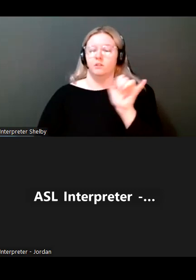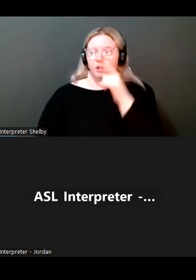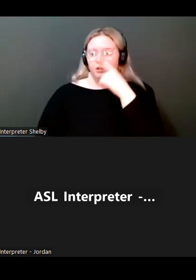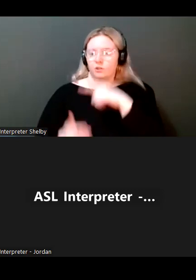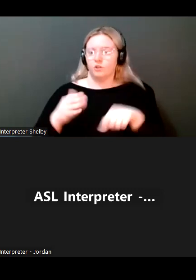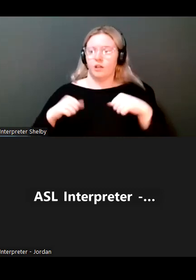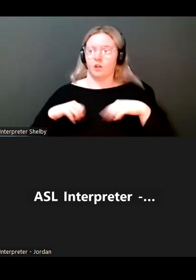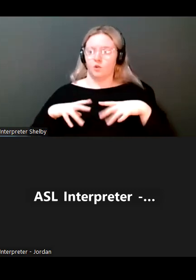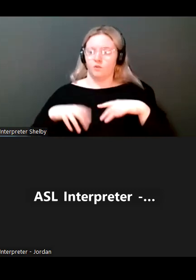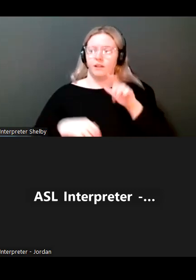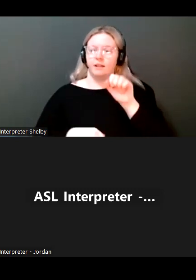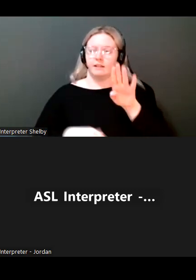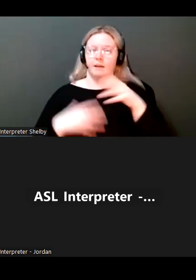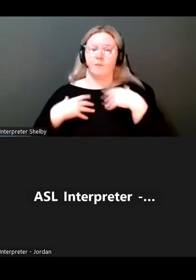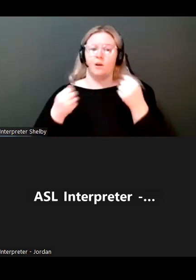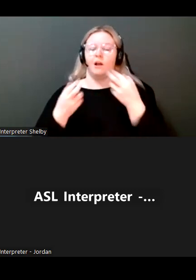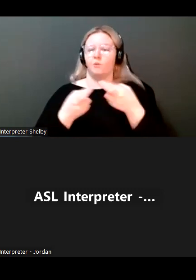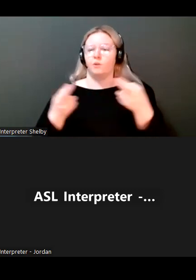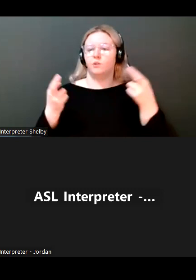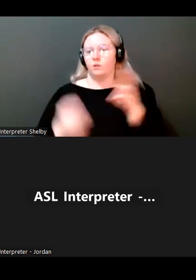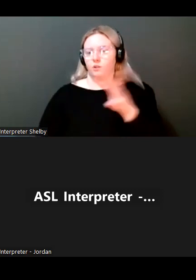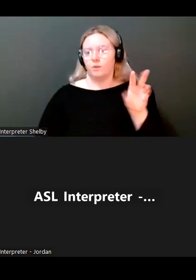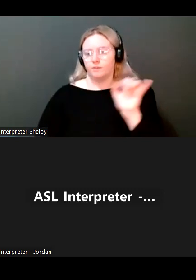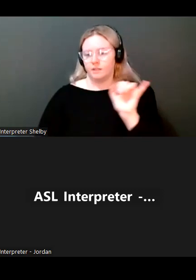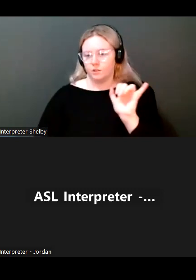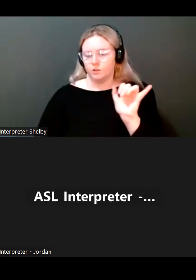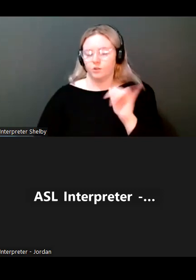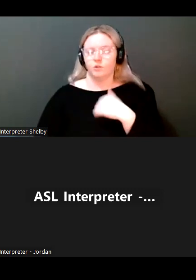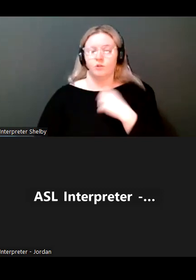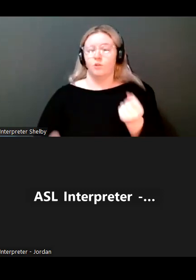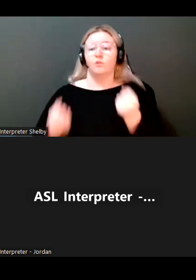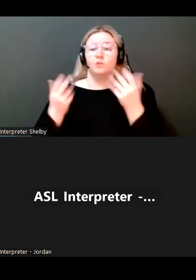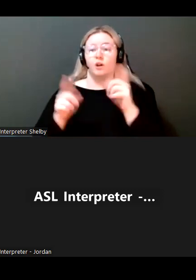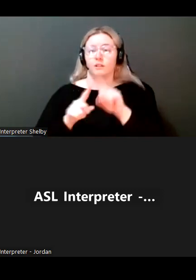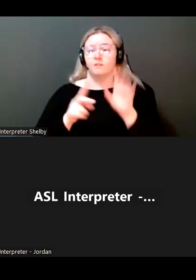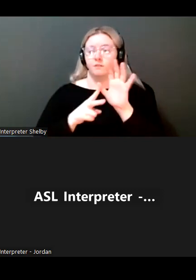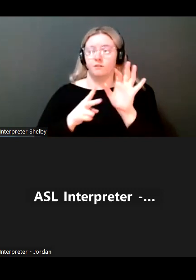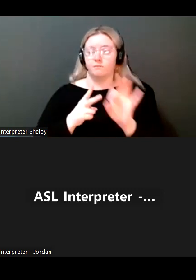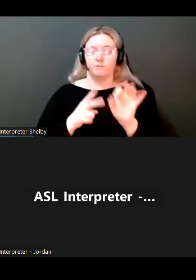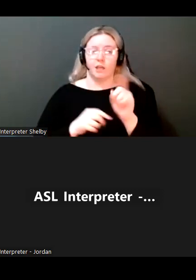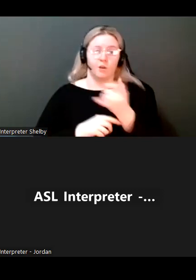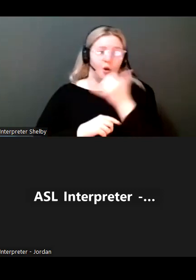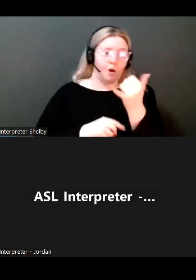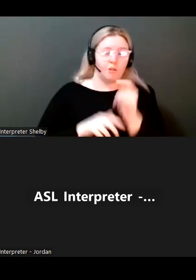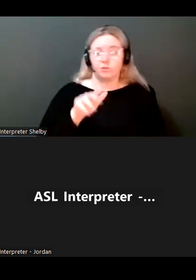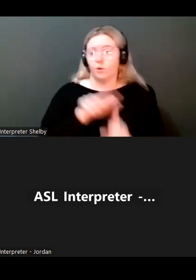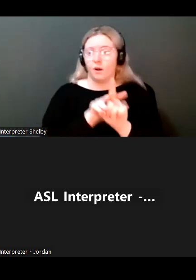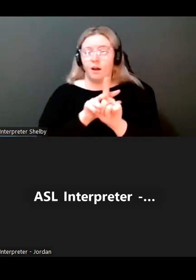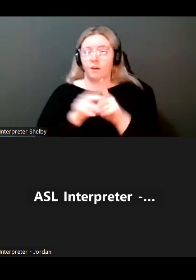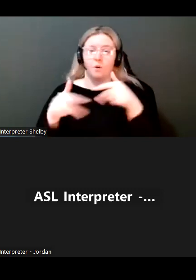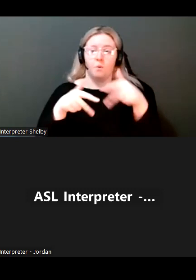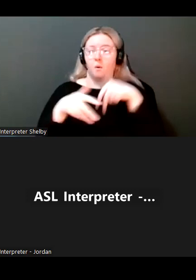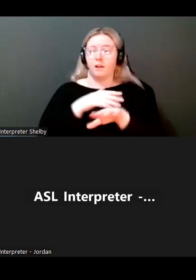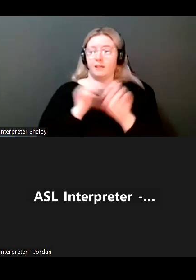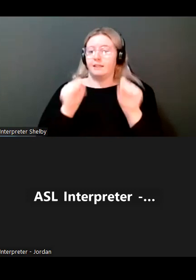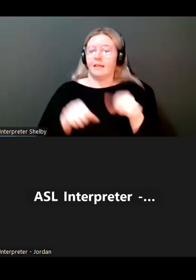Health Services website. So there's lots of ways to figure it out. You can just call or show up at your local mental health and addictions office